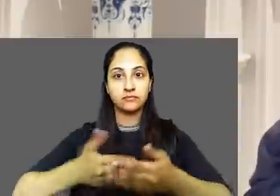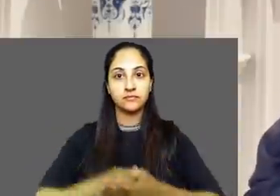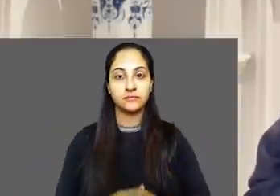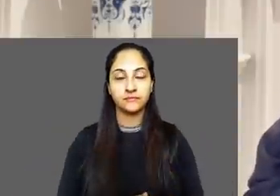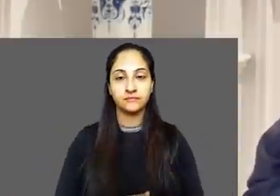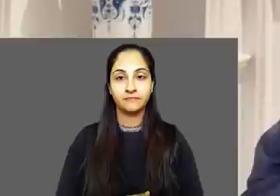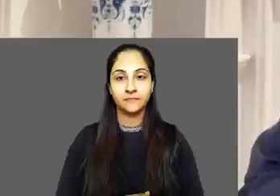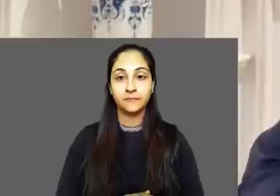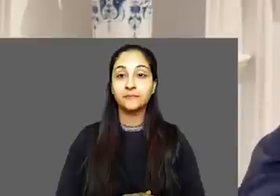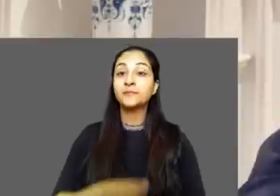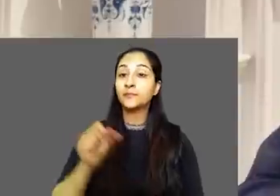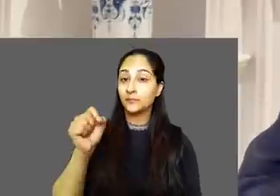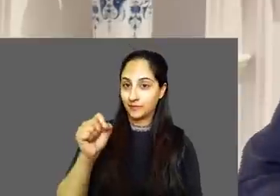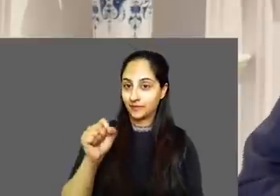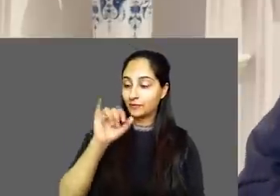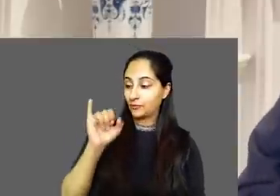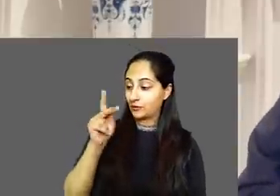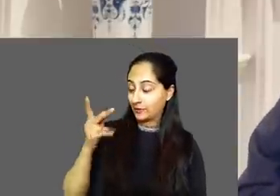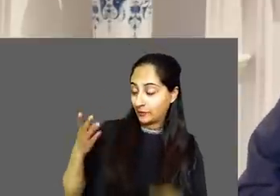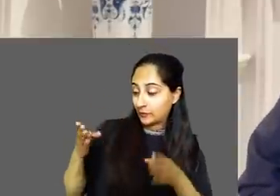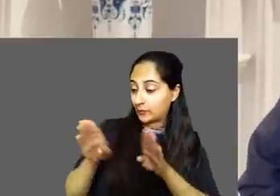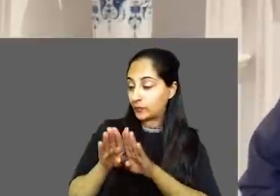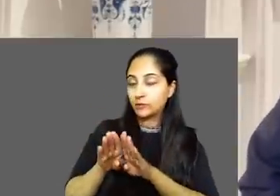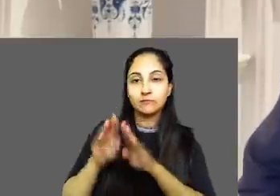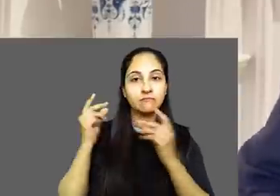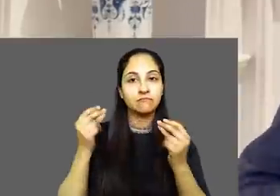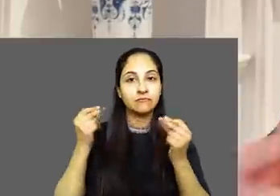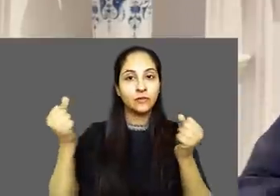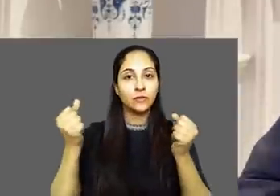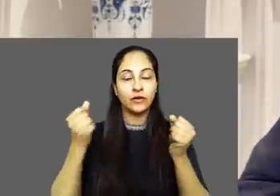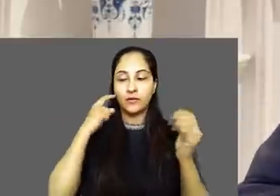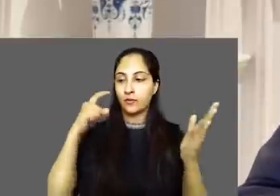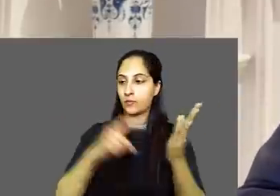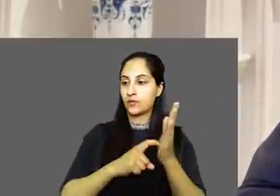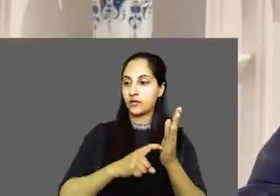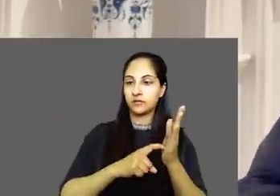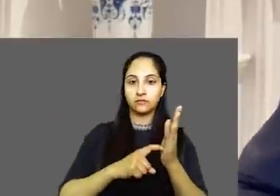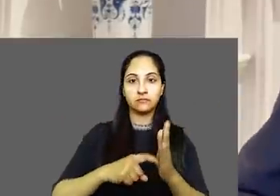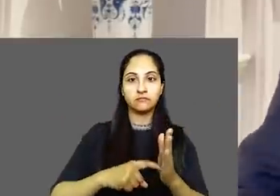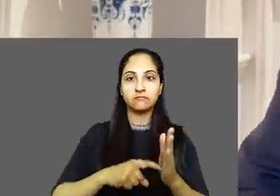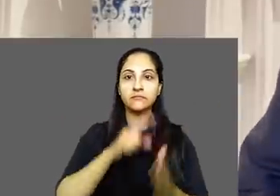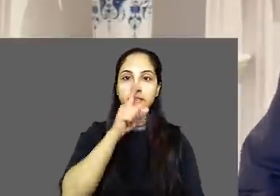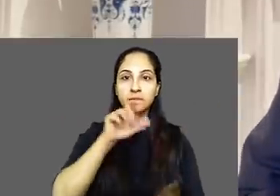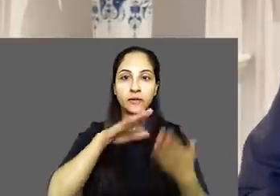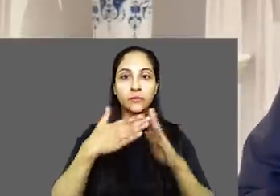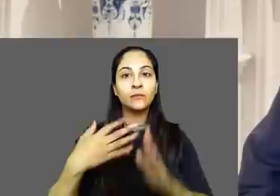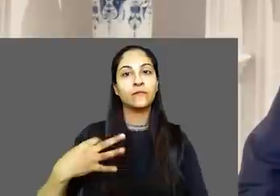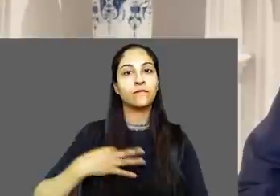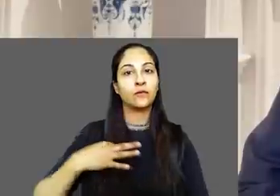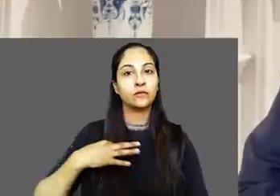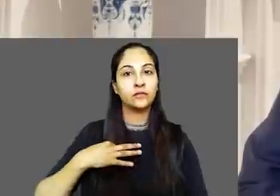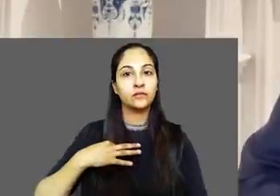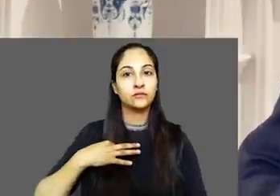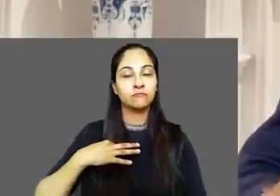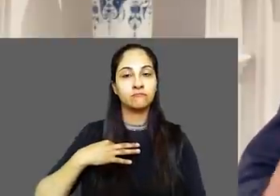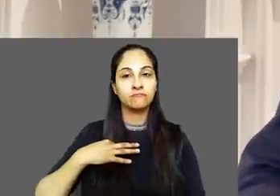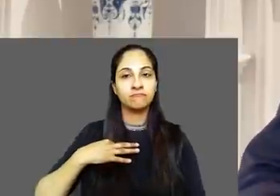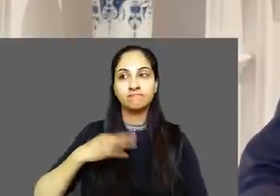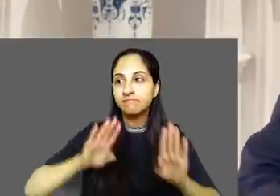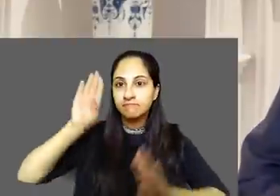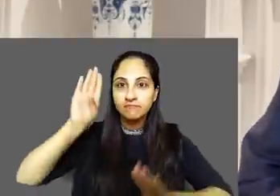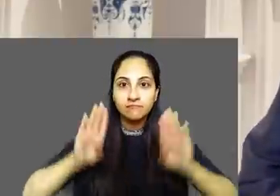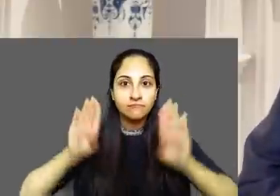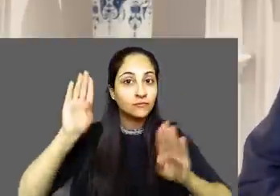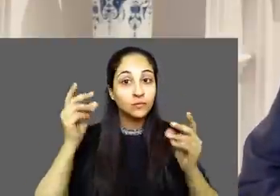volunteer spirit. You know, we had been thinking about establishing the access lines for several months. And, you know, we'd been